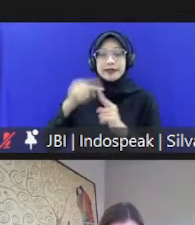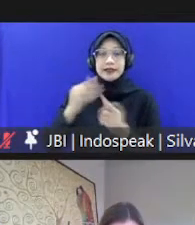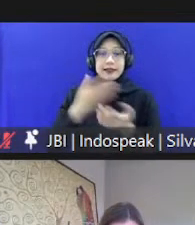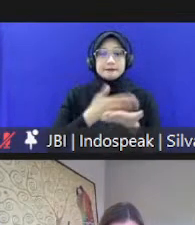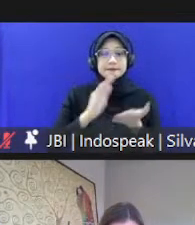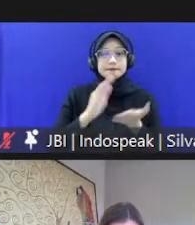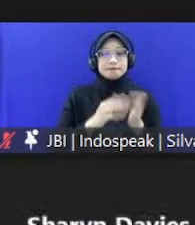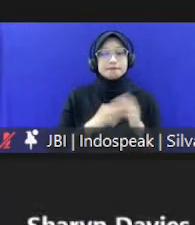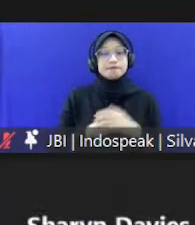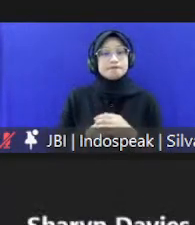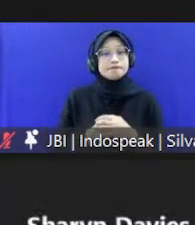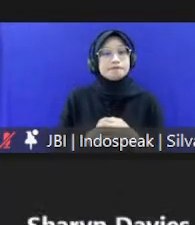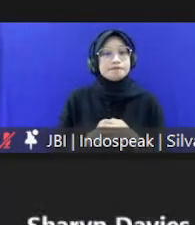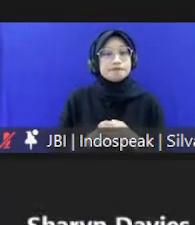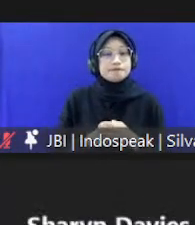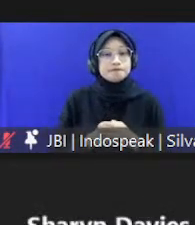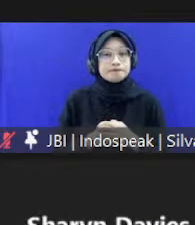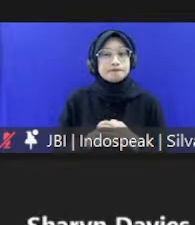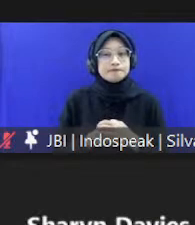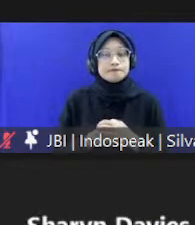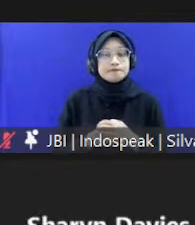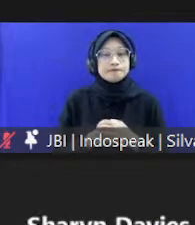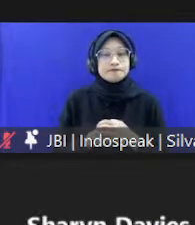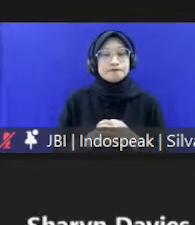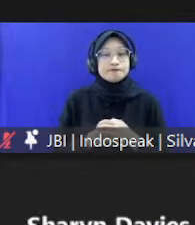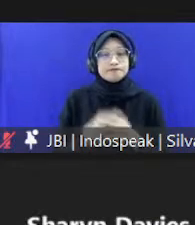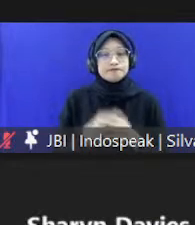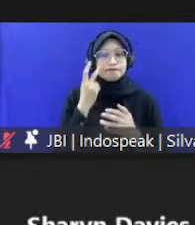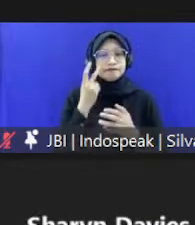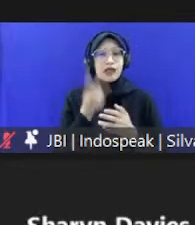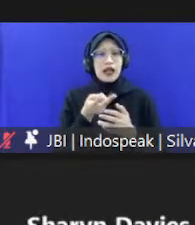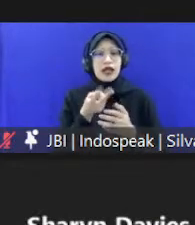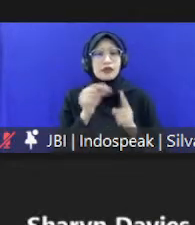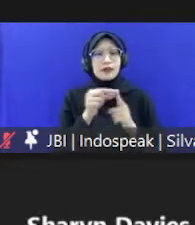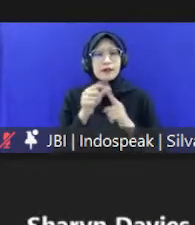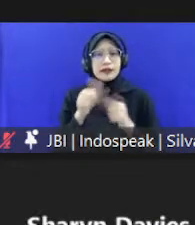So look, there they are. Are they visible to everyone?